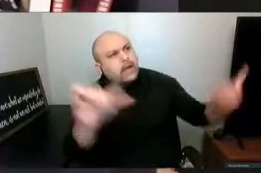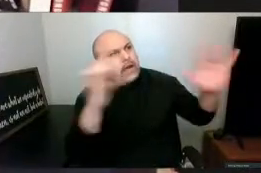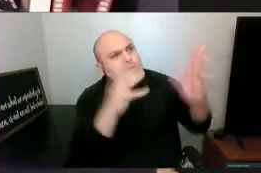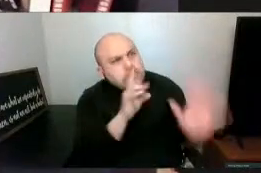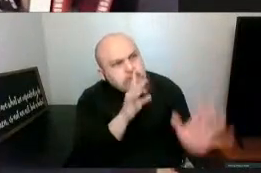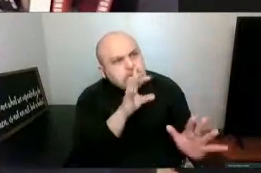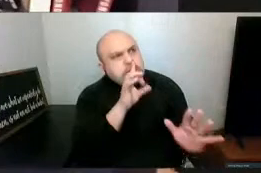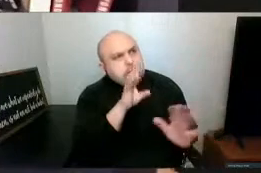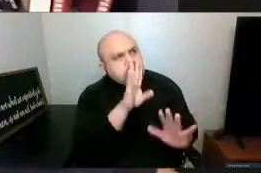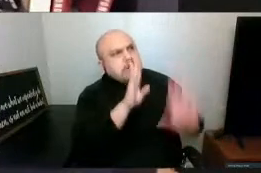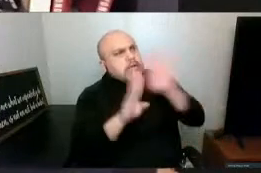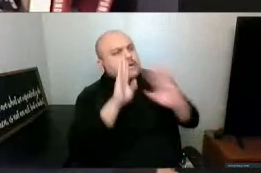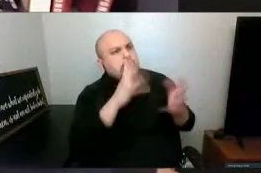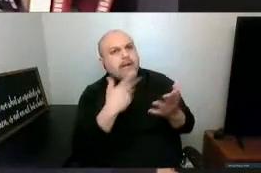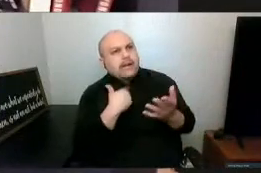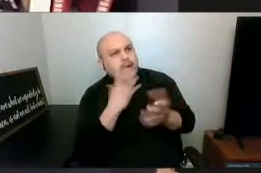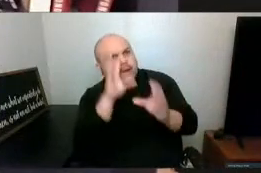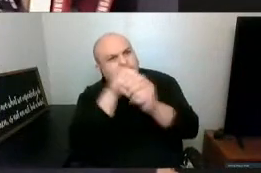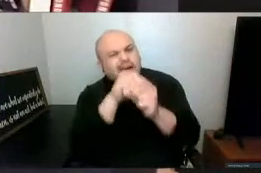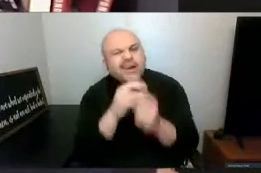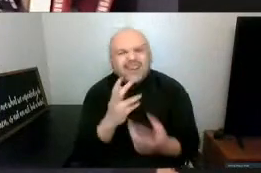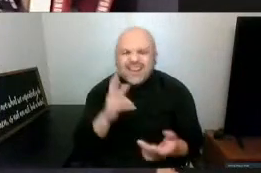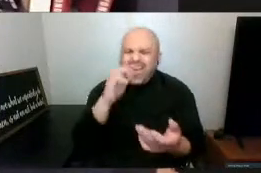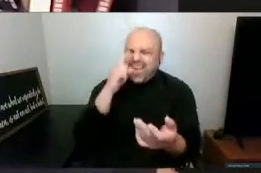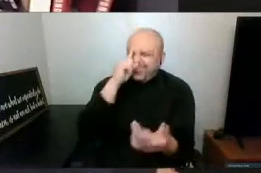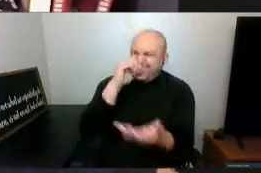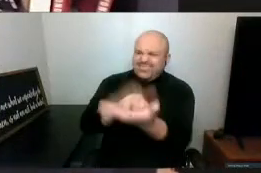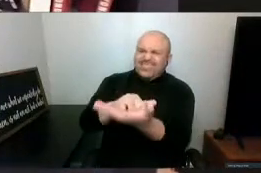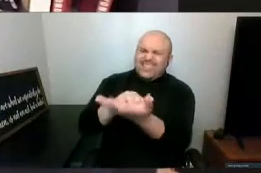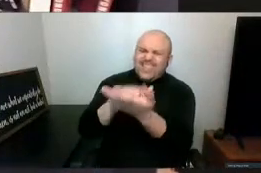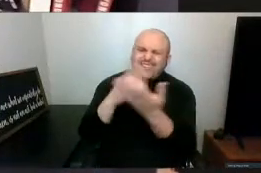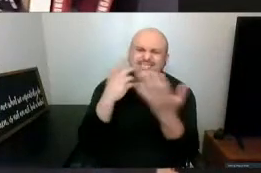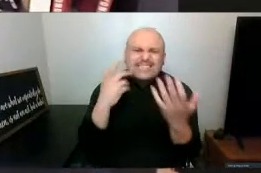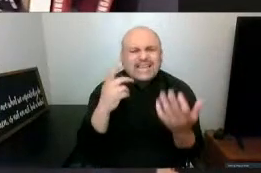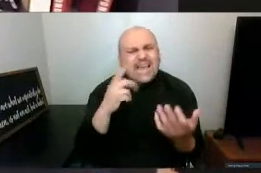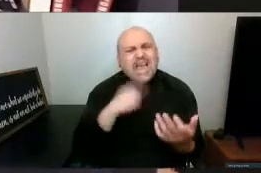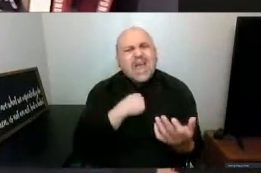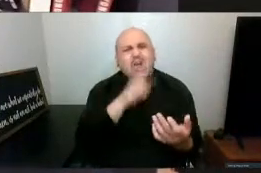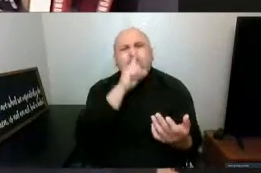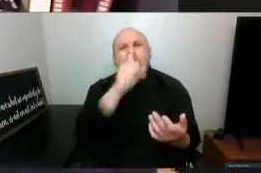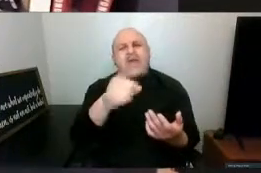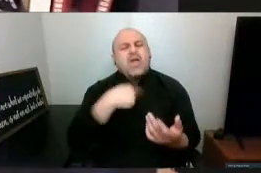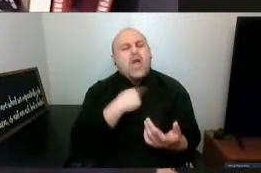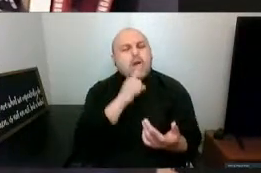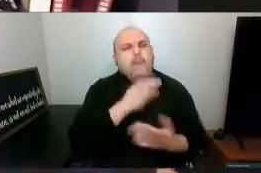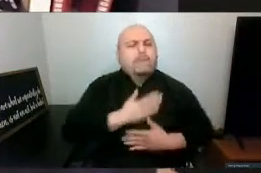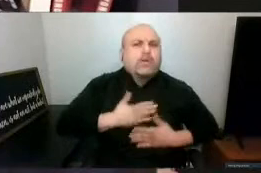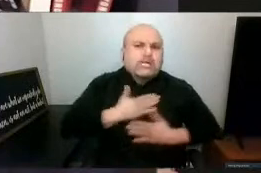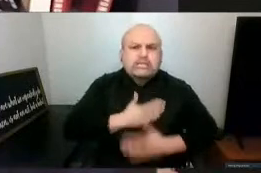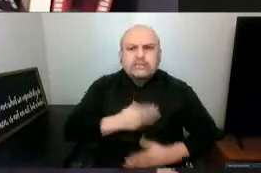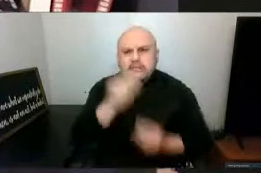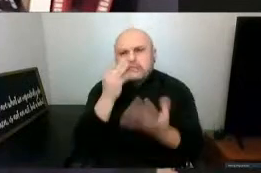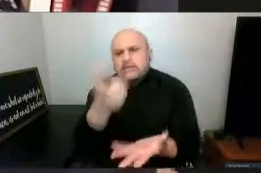in it? So I think that is, I really appreciate, Mr. Imparato, the connection that you're making